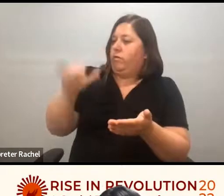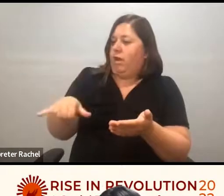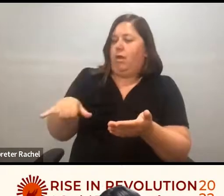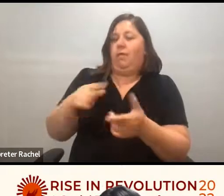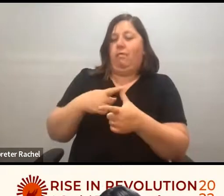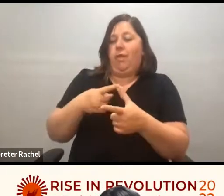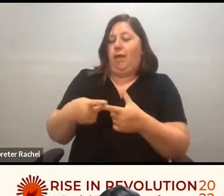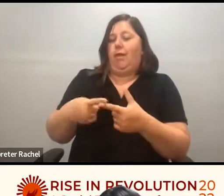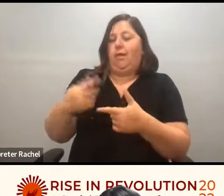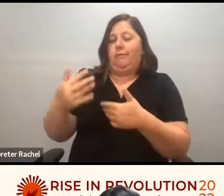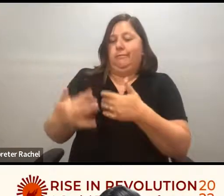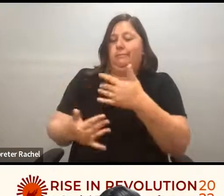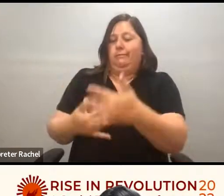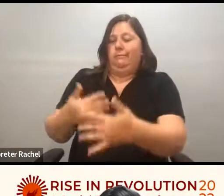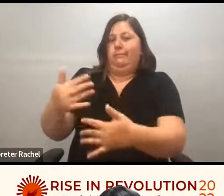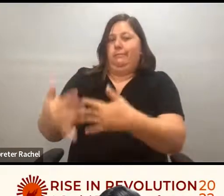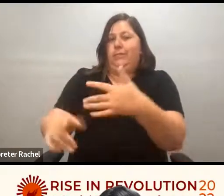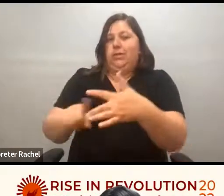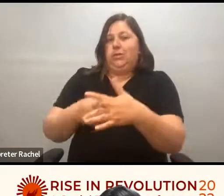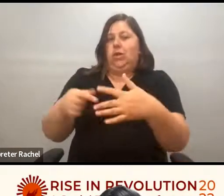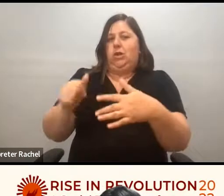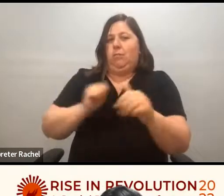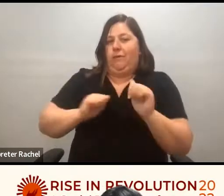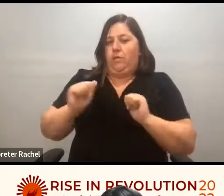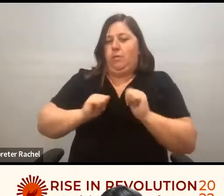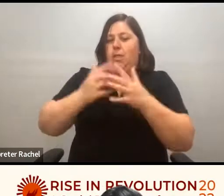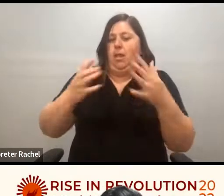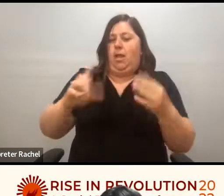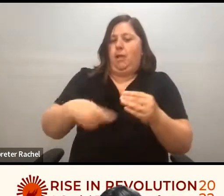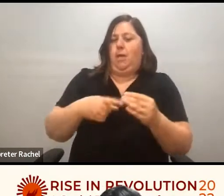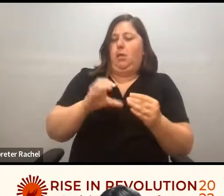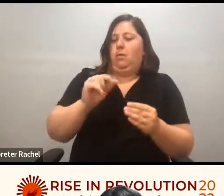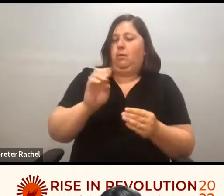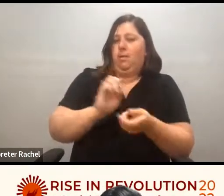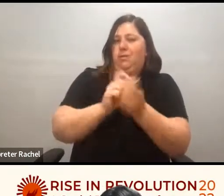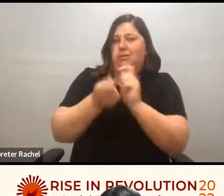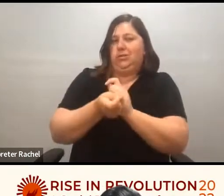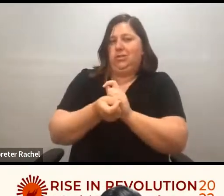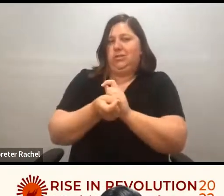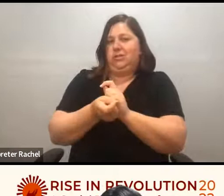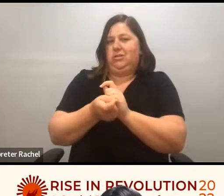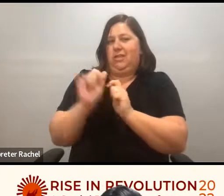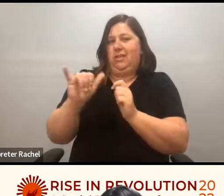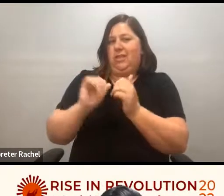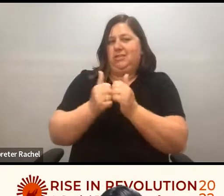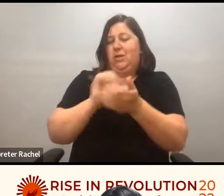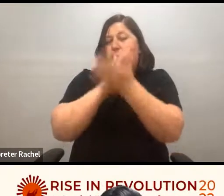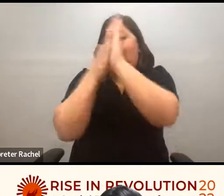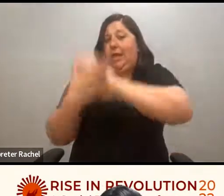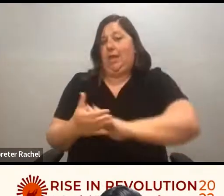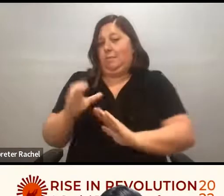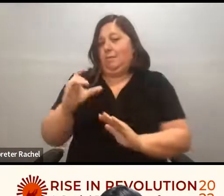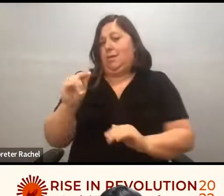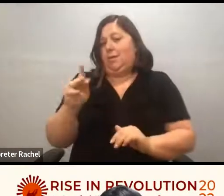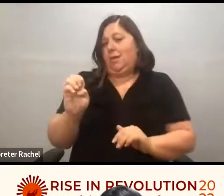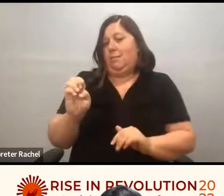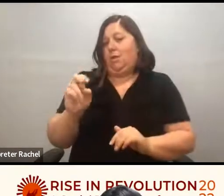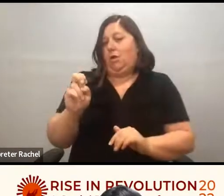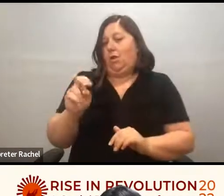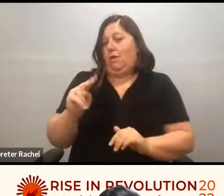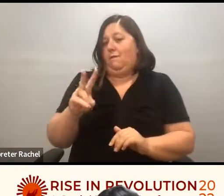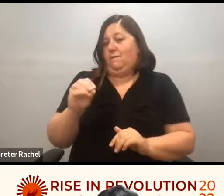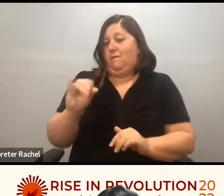there, you know, I started performing a lot on climate change. And that's how I became climate envoy. So it's actually really interesting, you know,